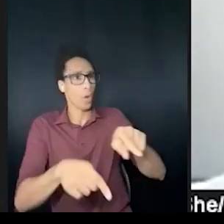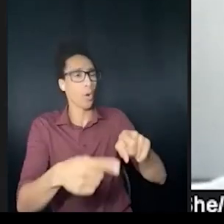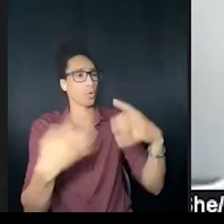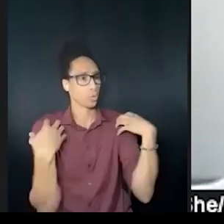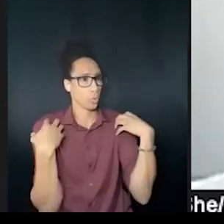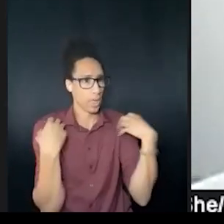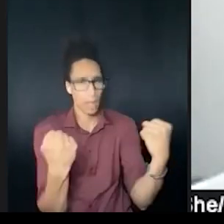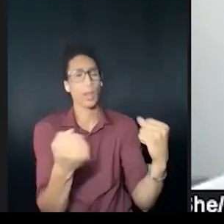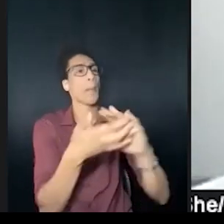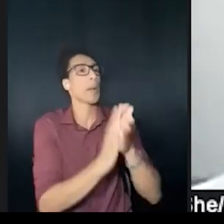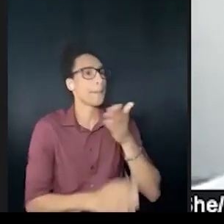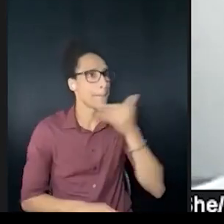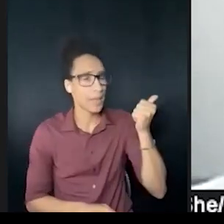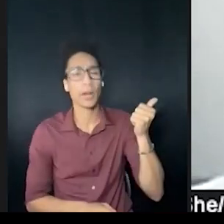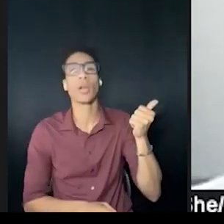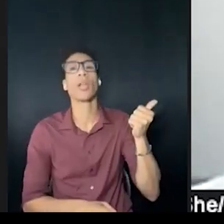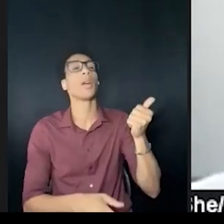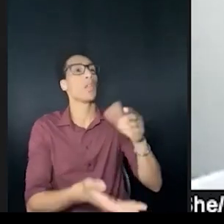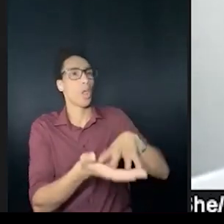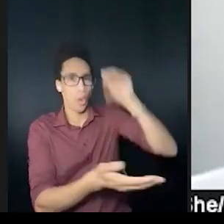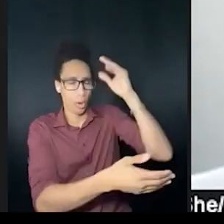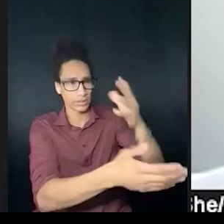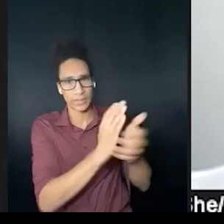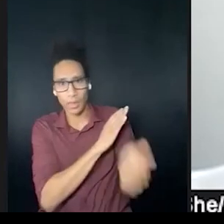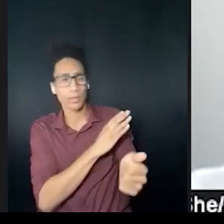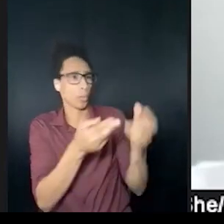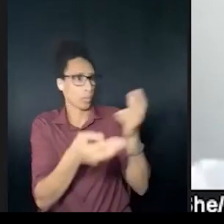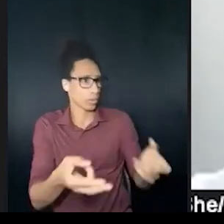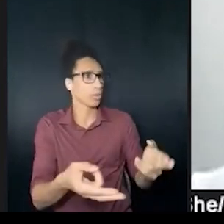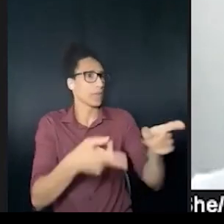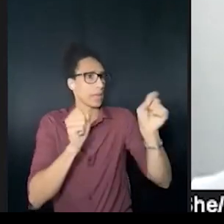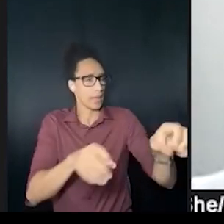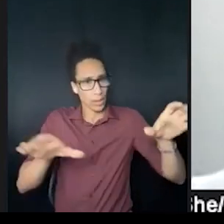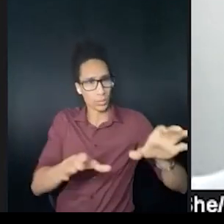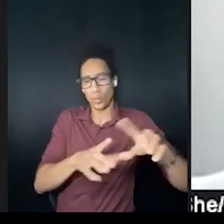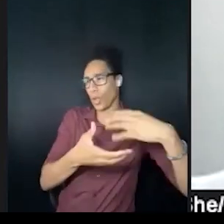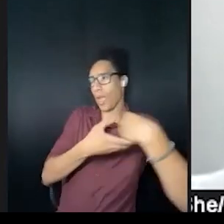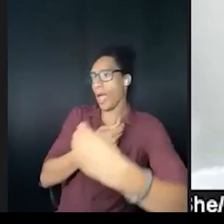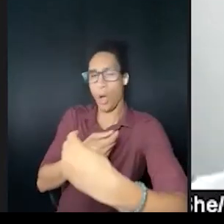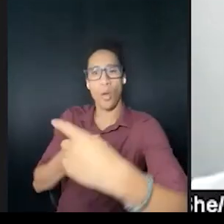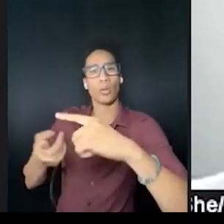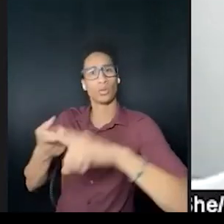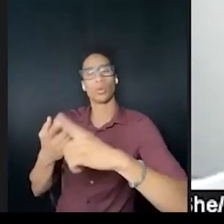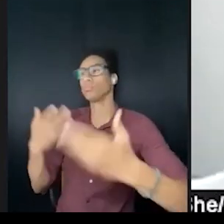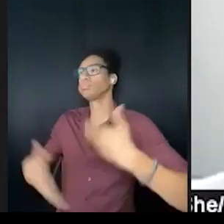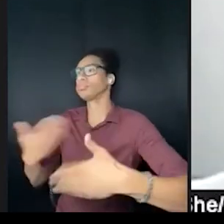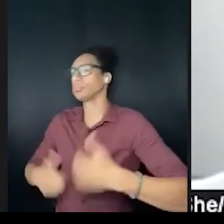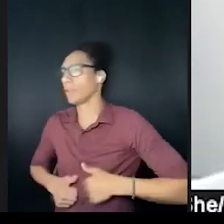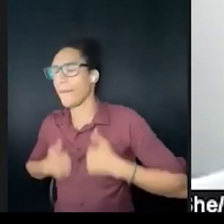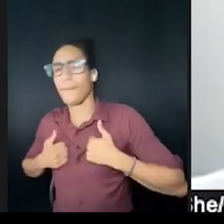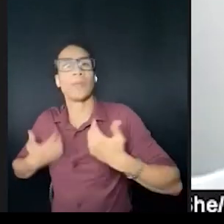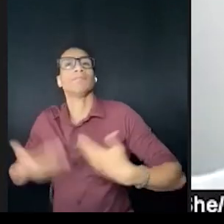and have the skills and resources they need to do so. And to take it even more personal, take a life at